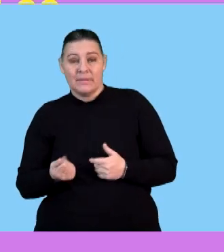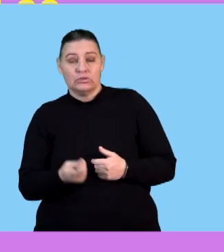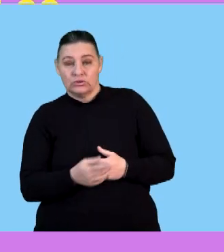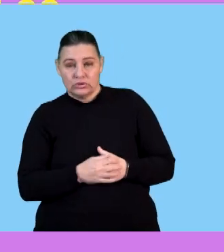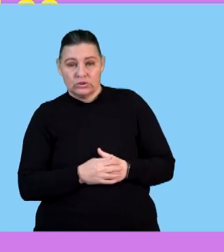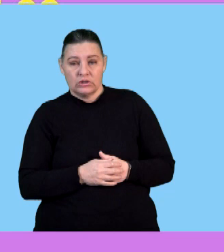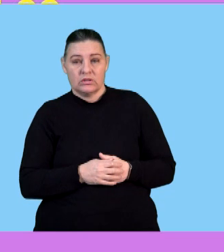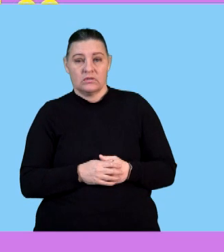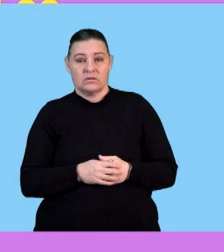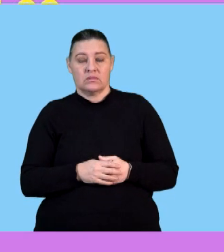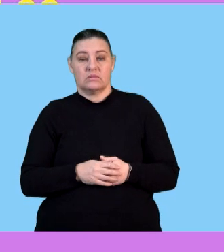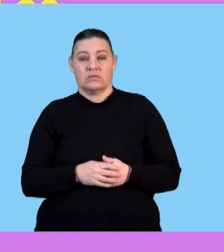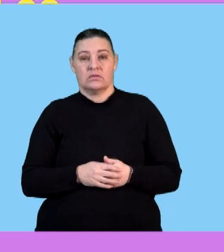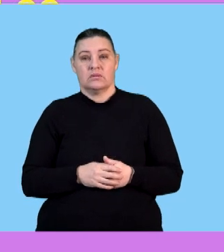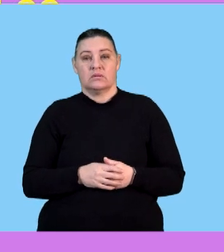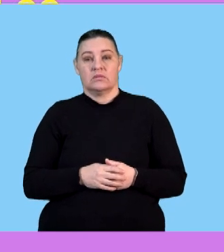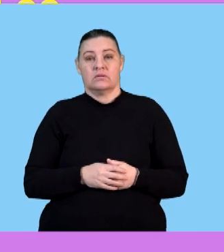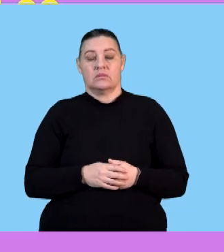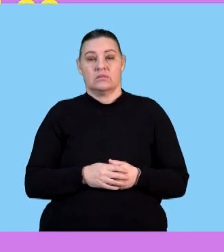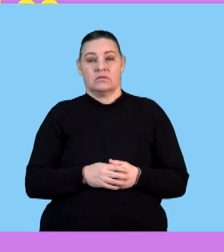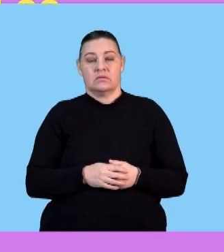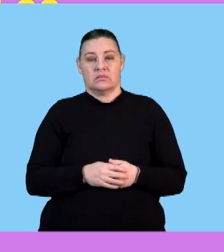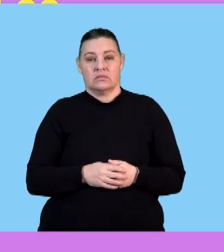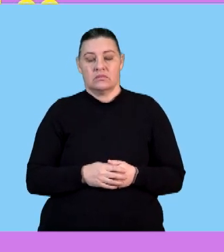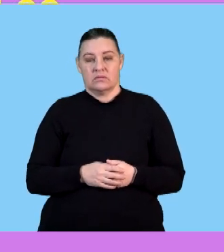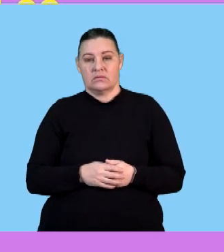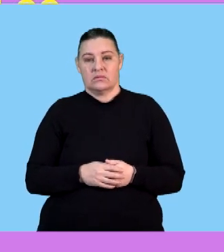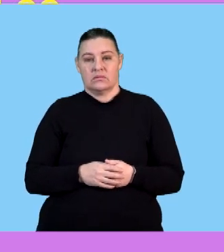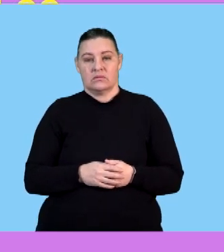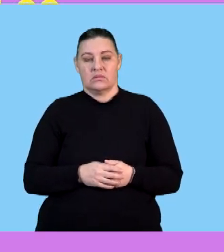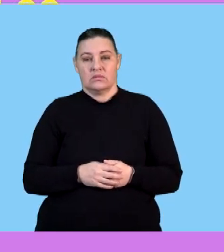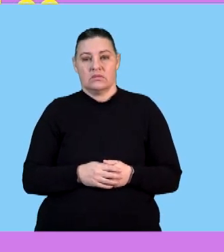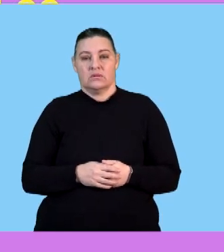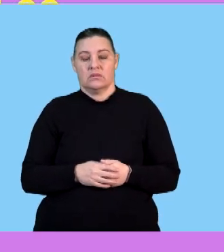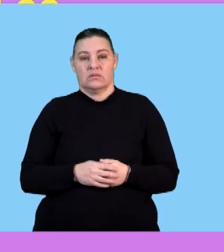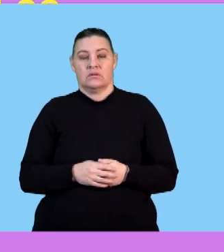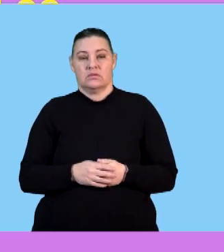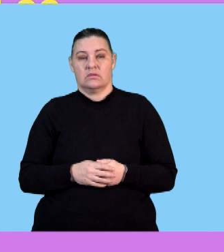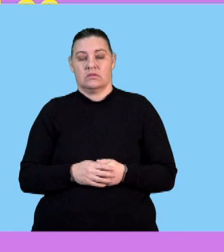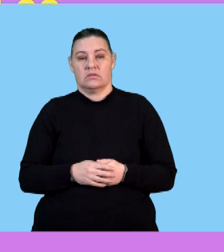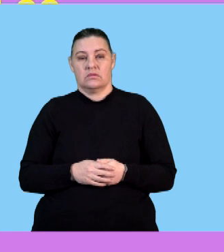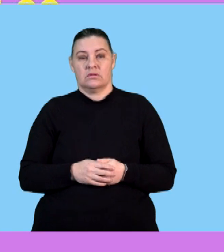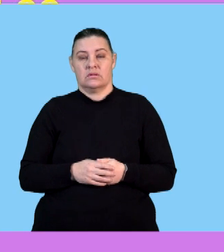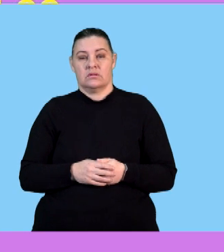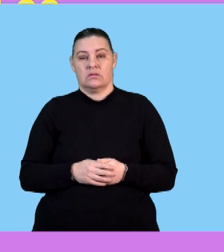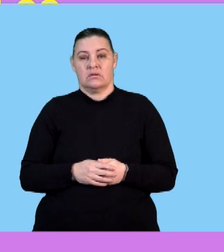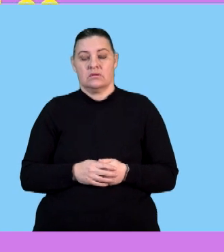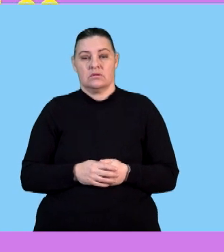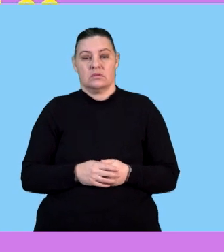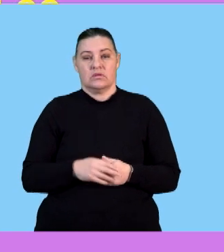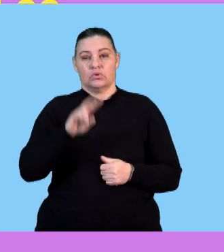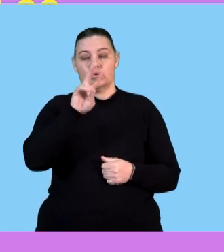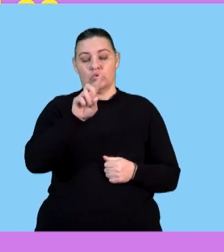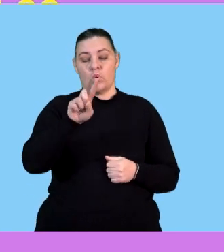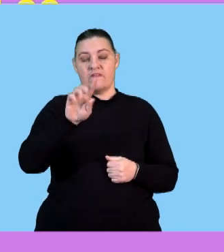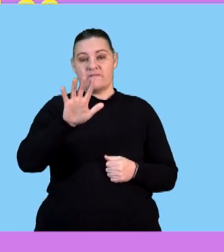invoice, if we skimp along to the very bottom, there you go. The total for this invoice is